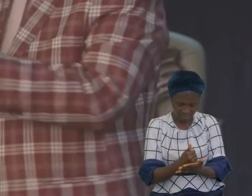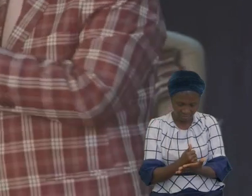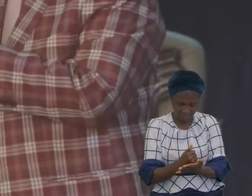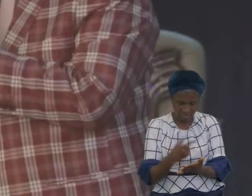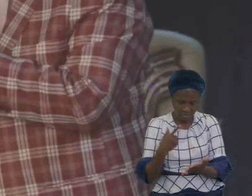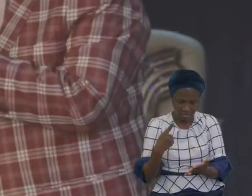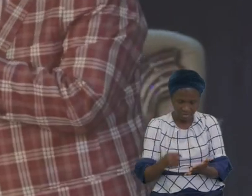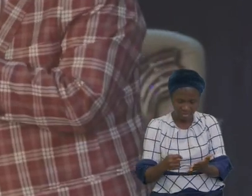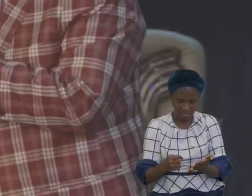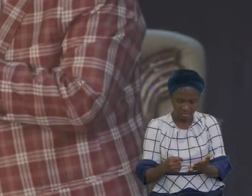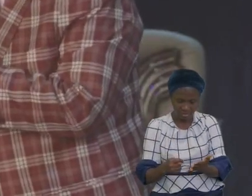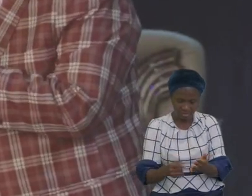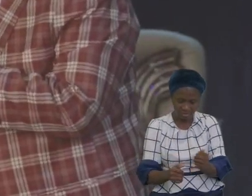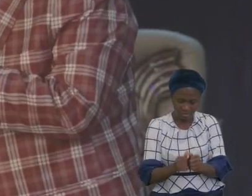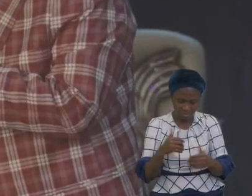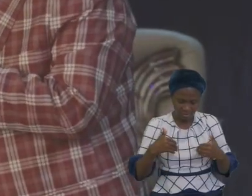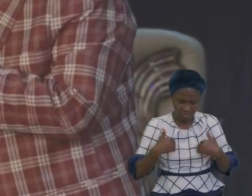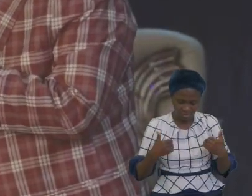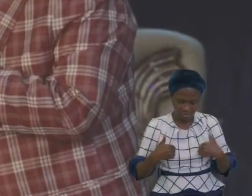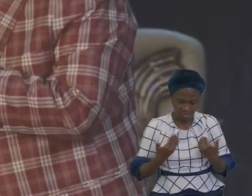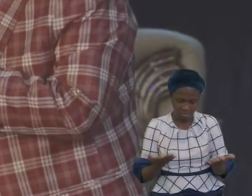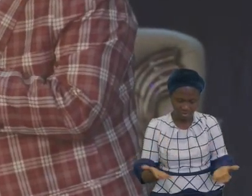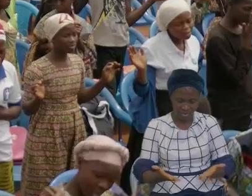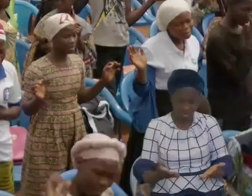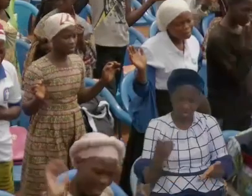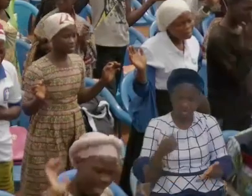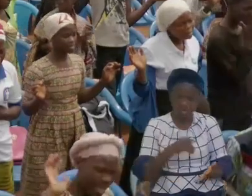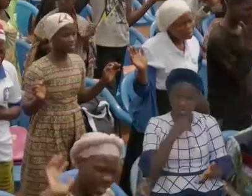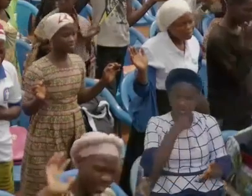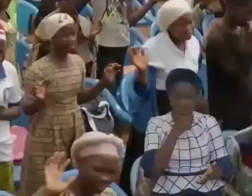us, higher ground for everyone.